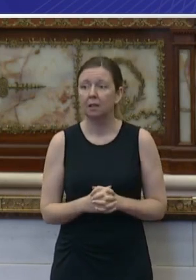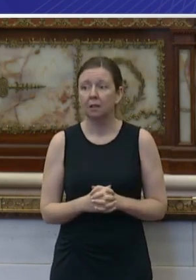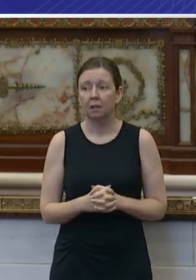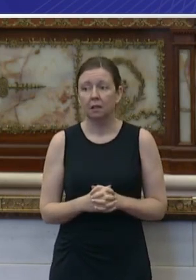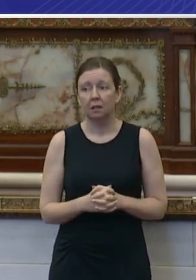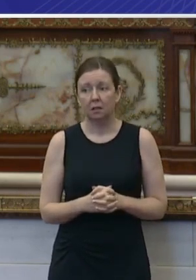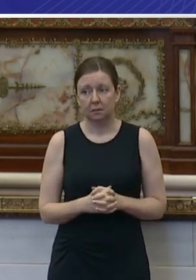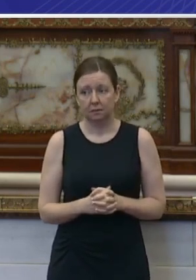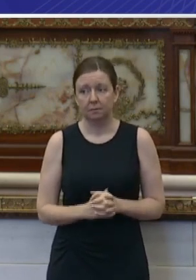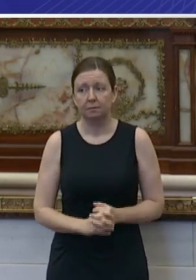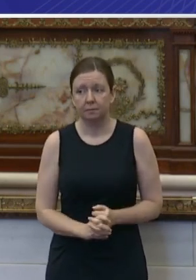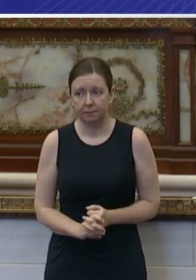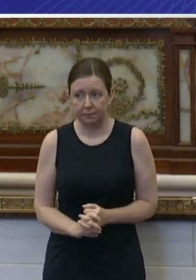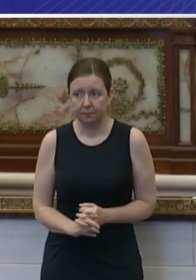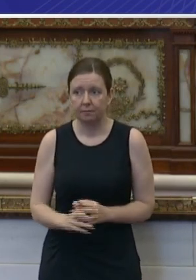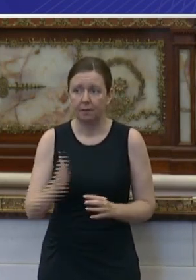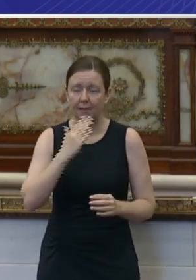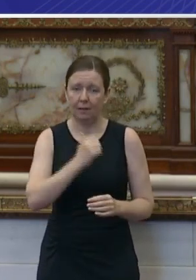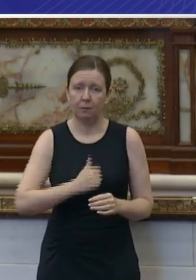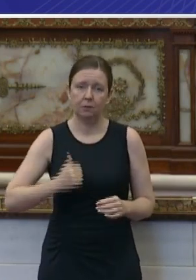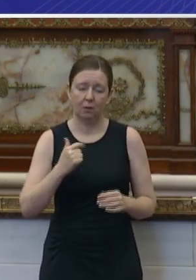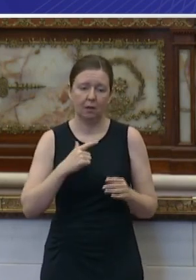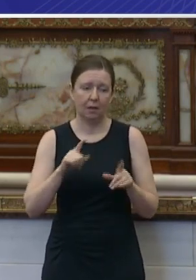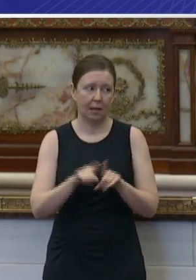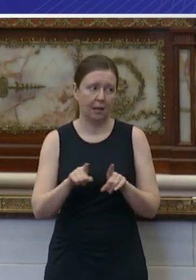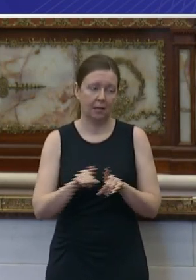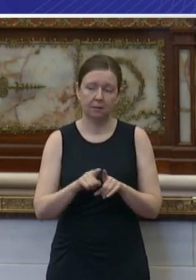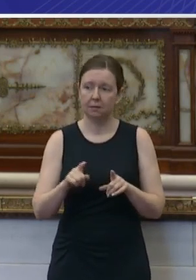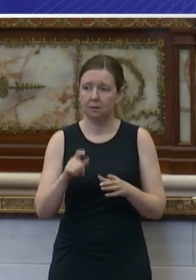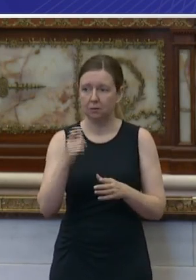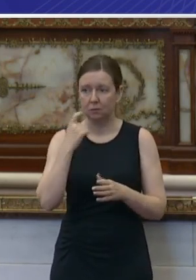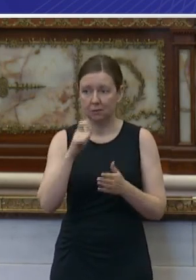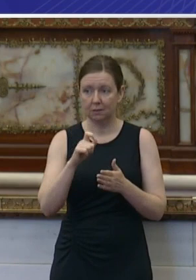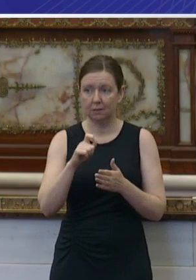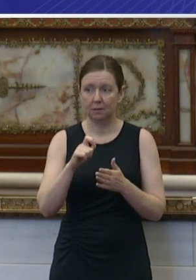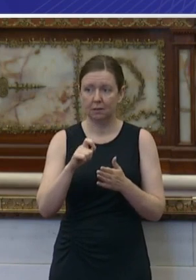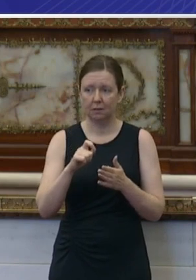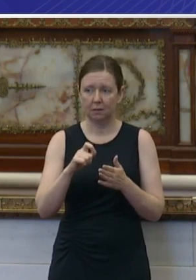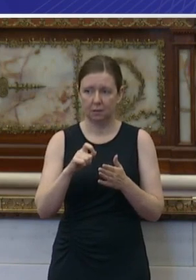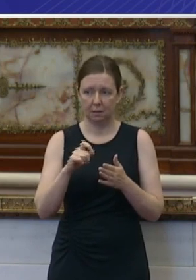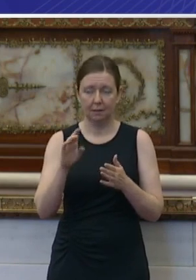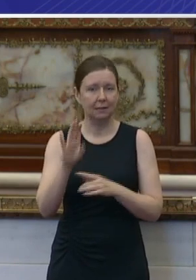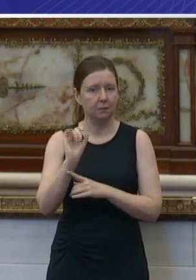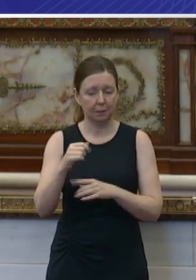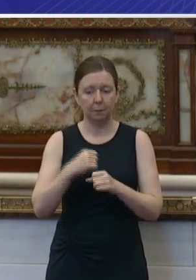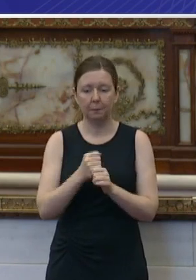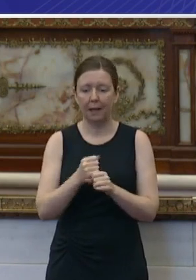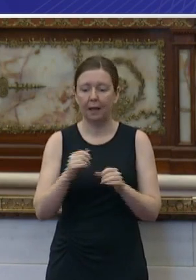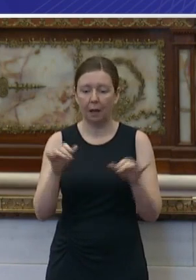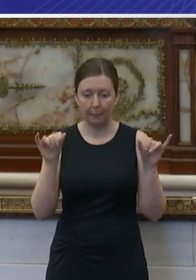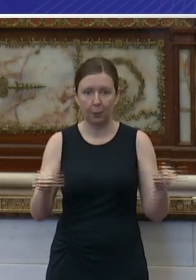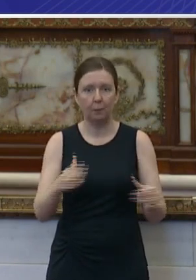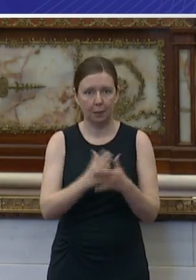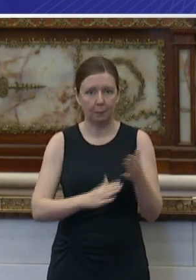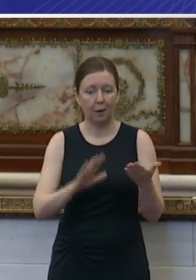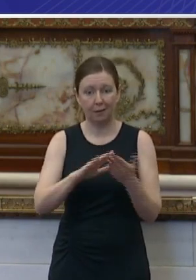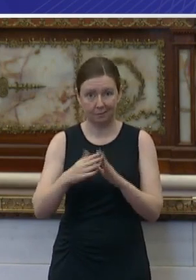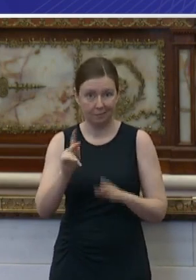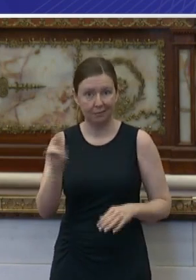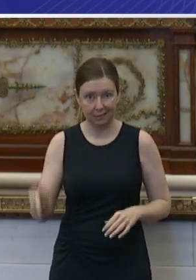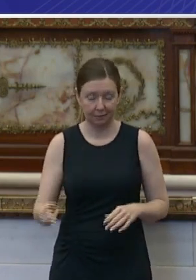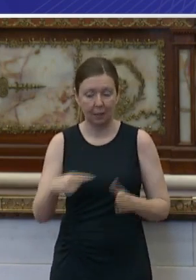summarize and wrap up, that'd be great. Thank you. I'm sorry. As originally drafted, this bill made public health emergency leave a permanent part of